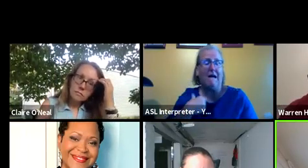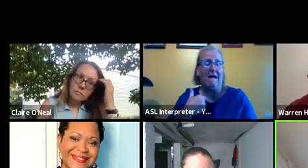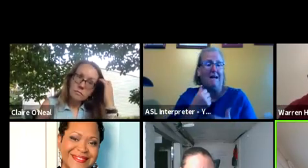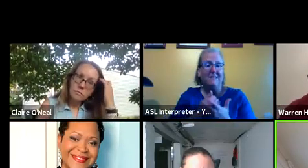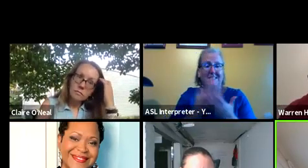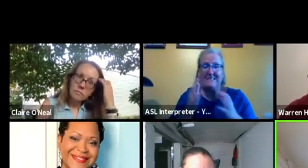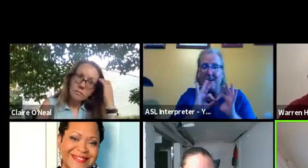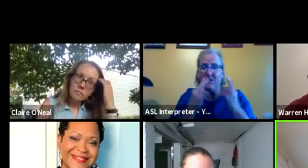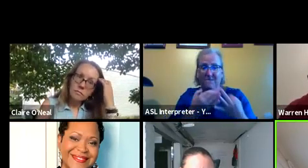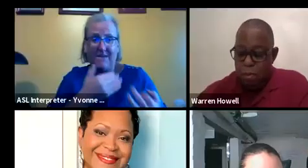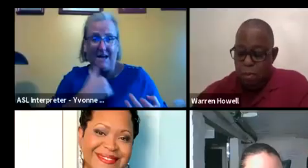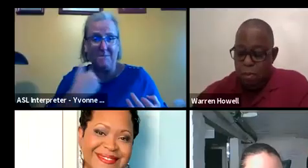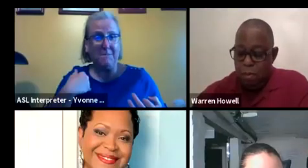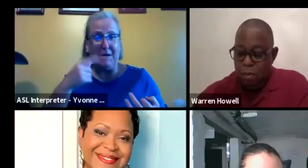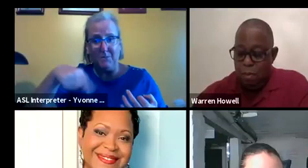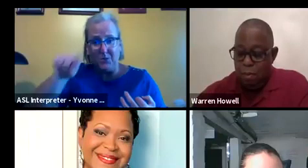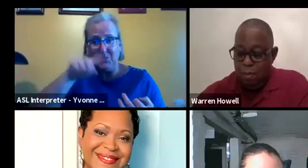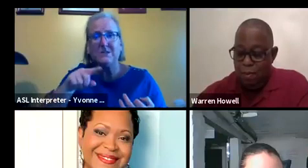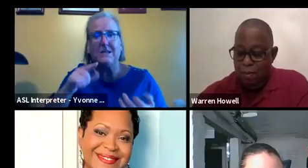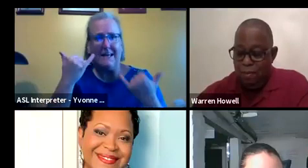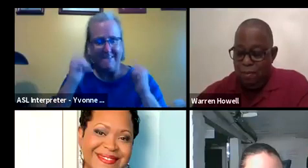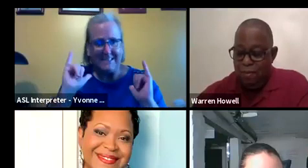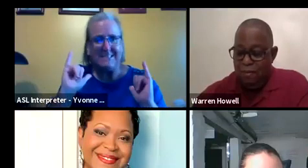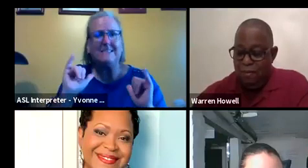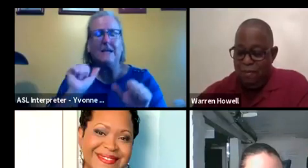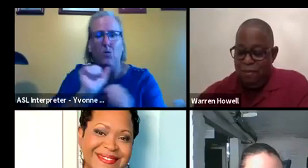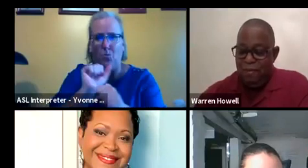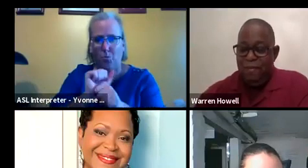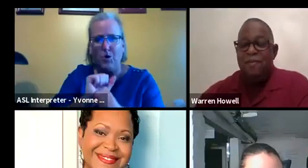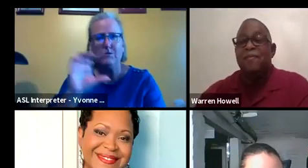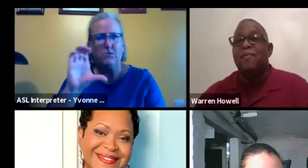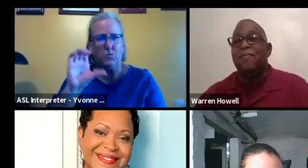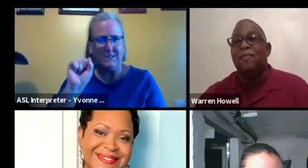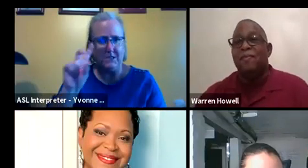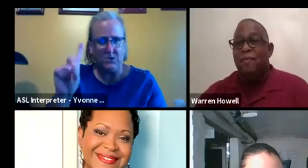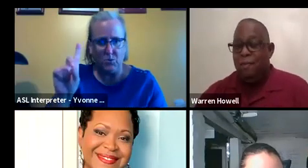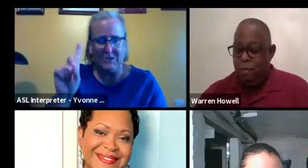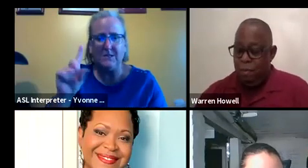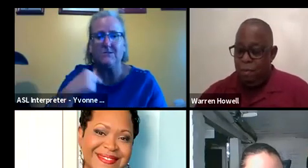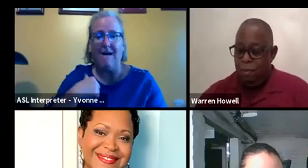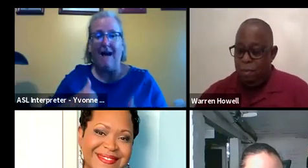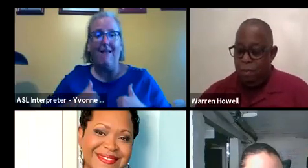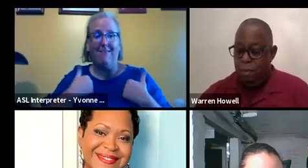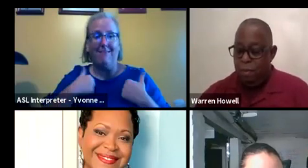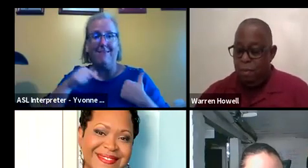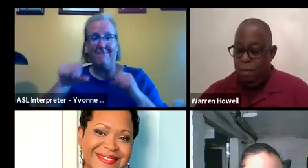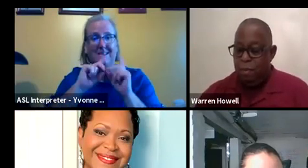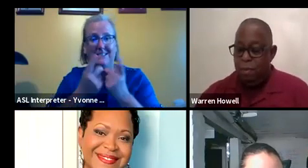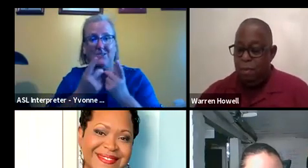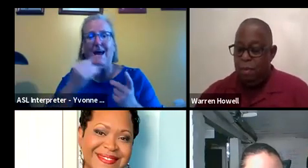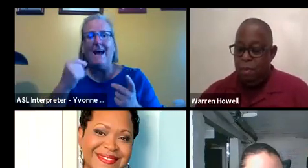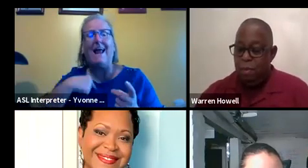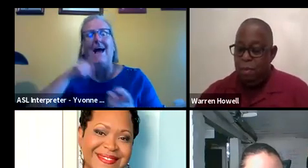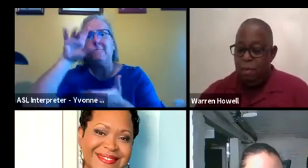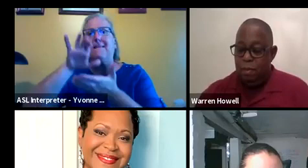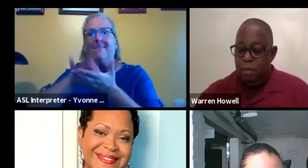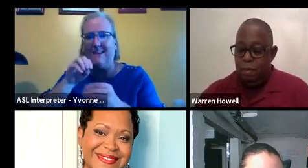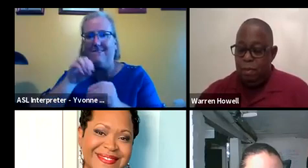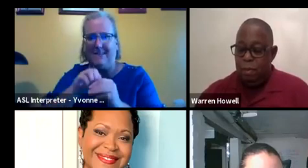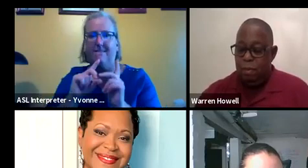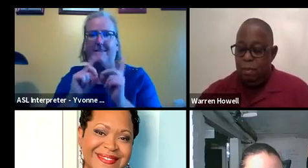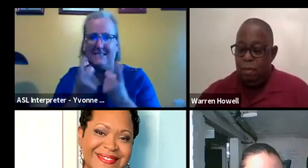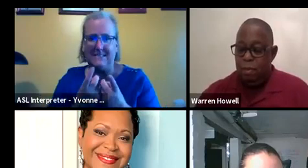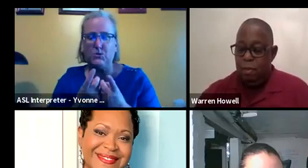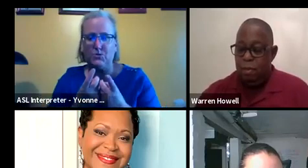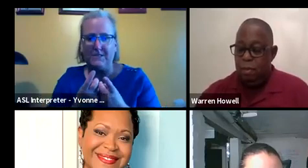family members that have and do still work in the Christina School District. I live in the district and I believe in the district.